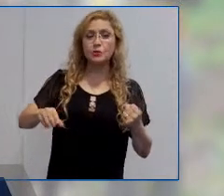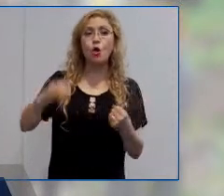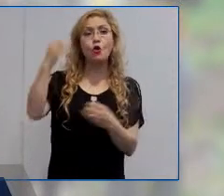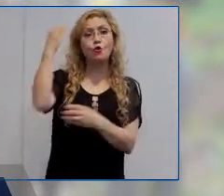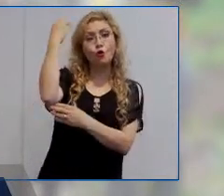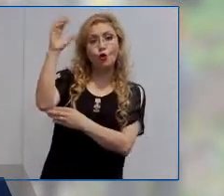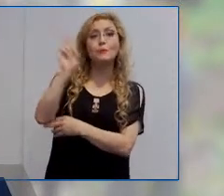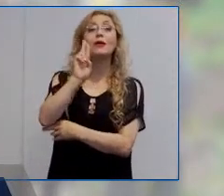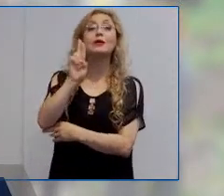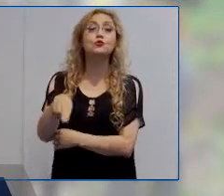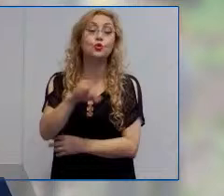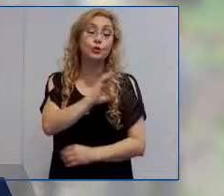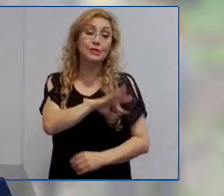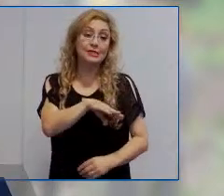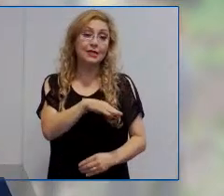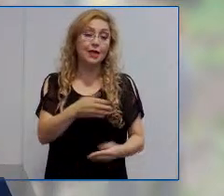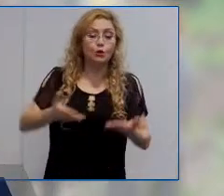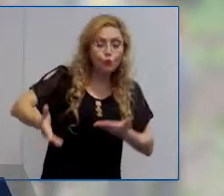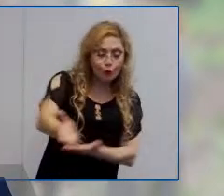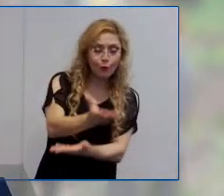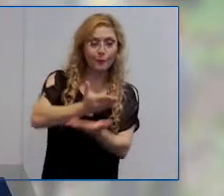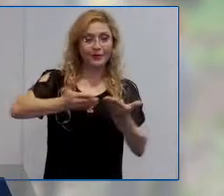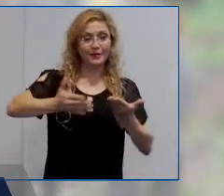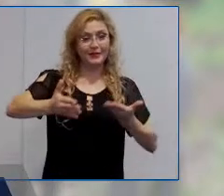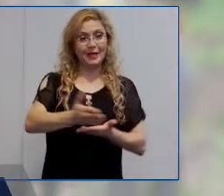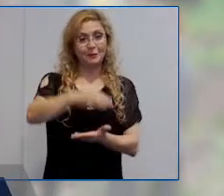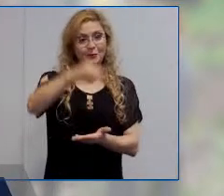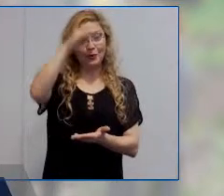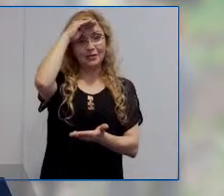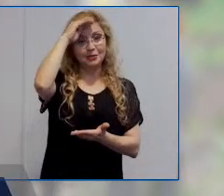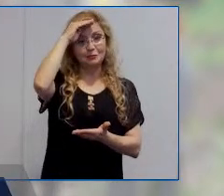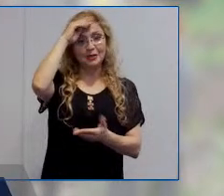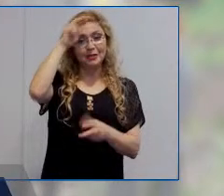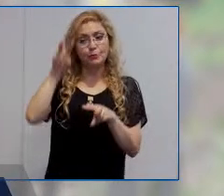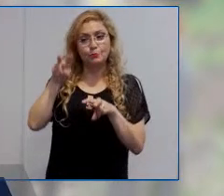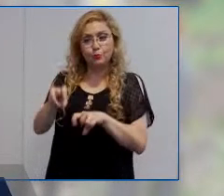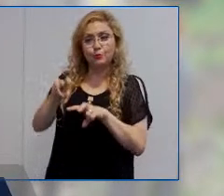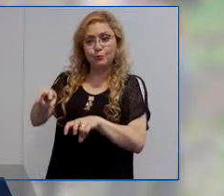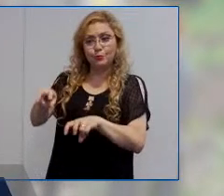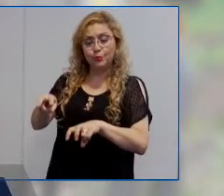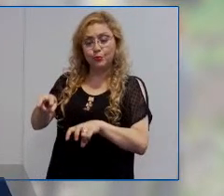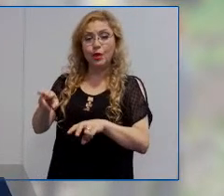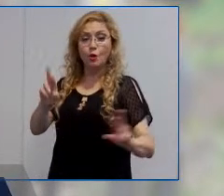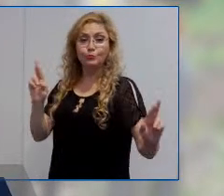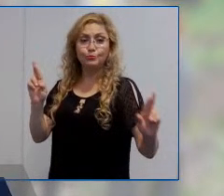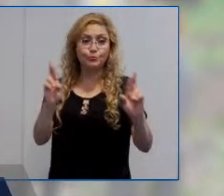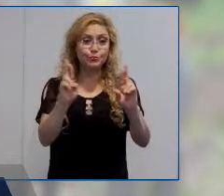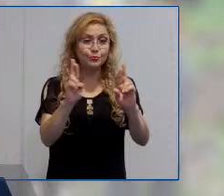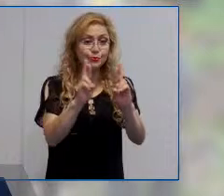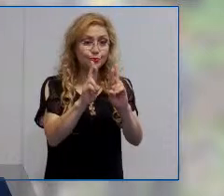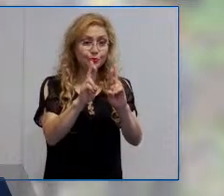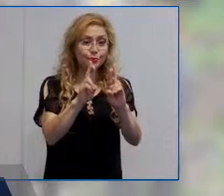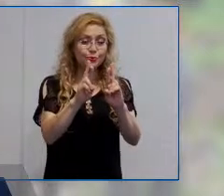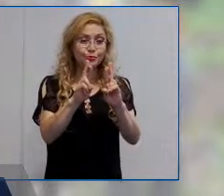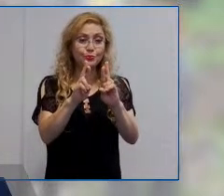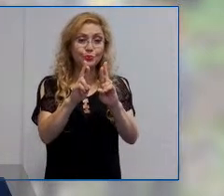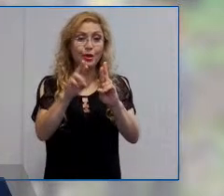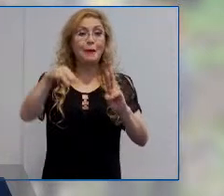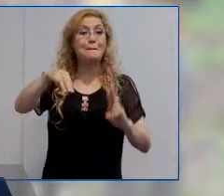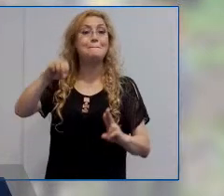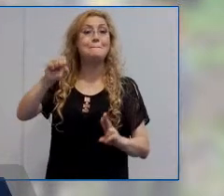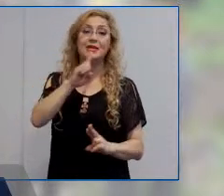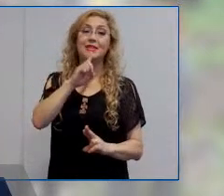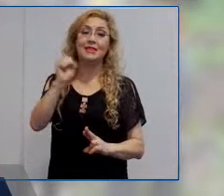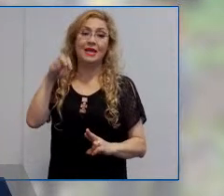with their pastures, also Colombia and the south of Chile as well. Let's share experiences. We have farming with a reduction